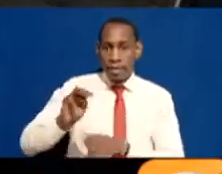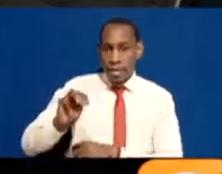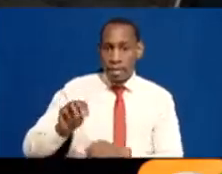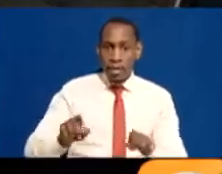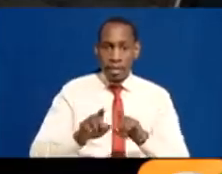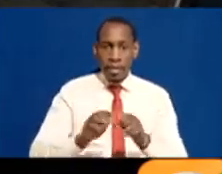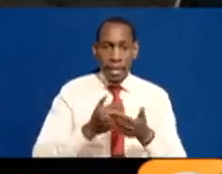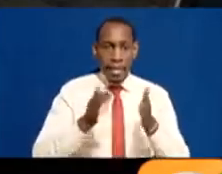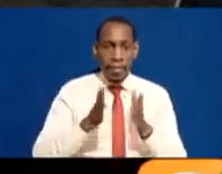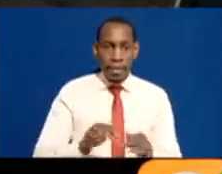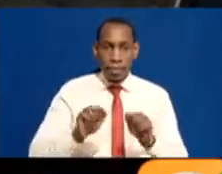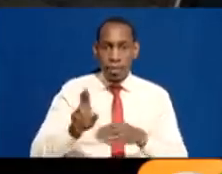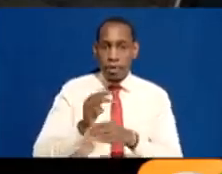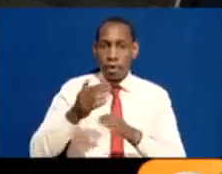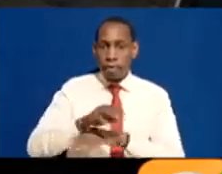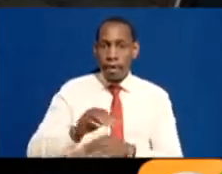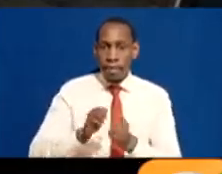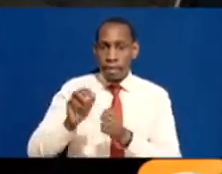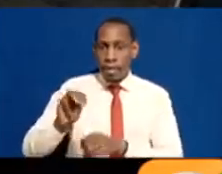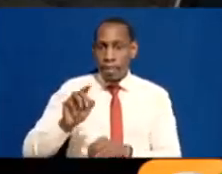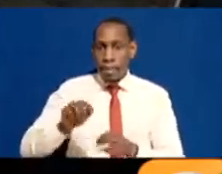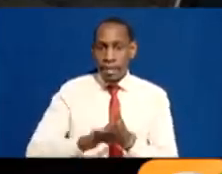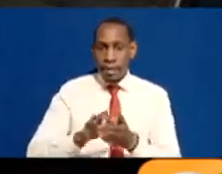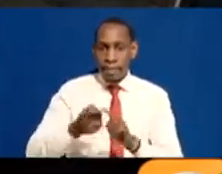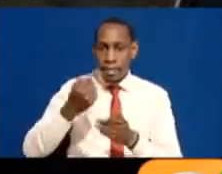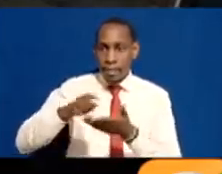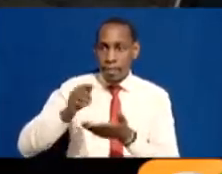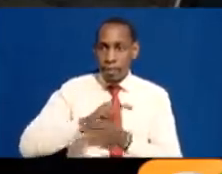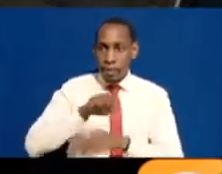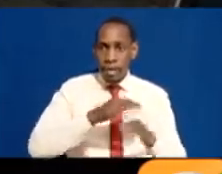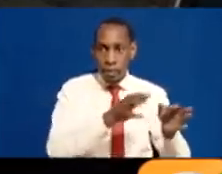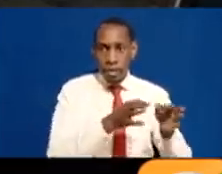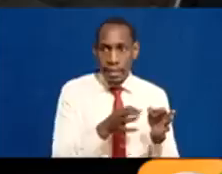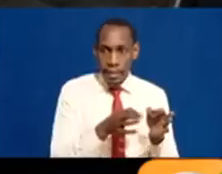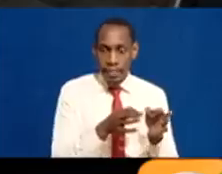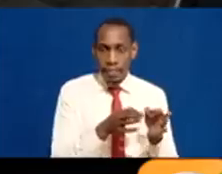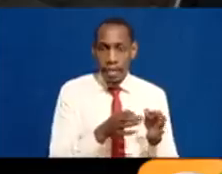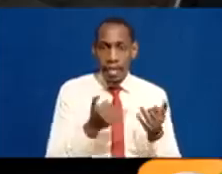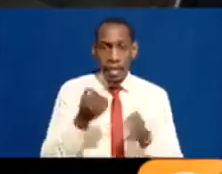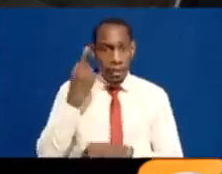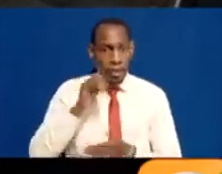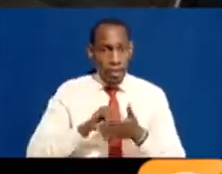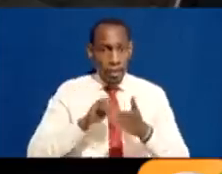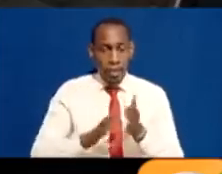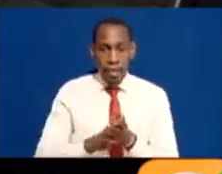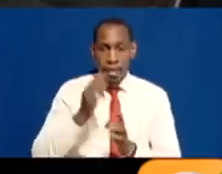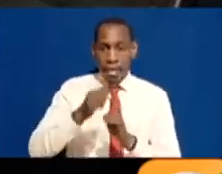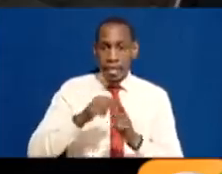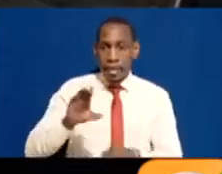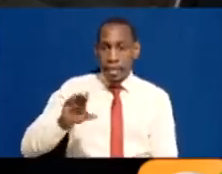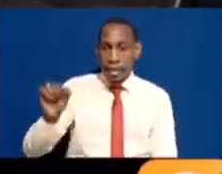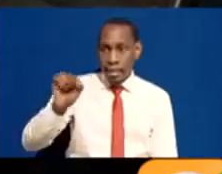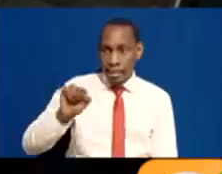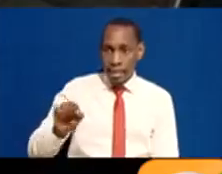and that for anyone to spend more than that, they must seek clearance from the National Treasury. It is understood that the tenure of chief